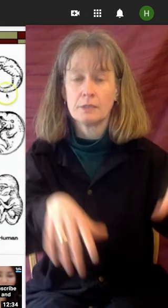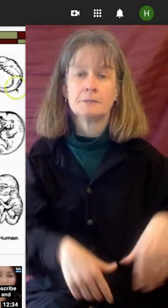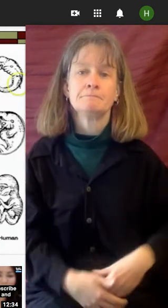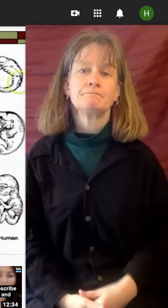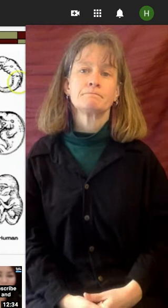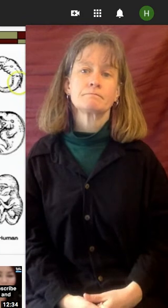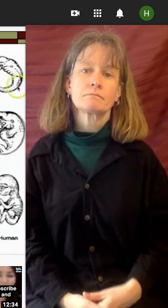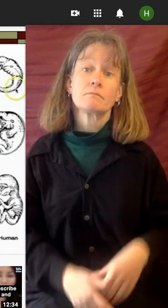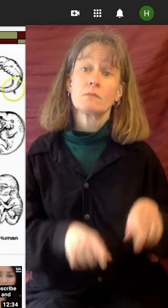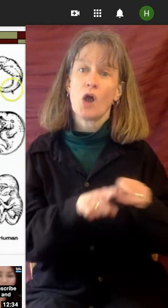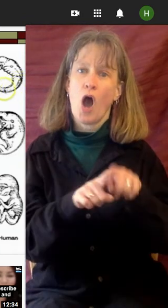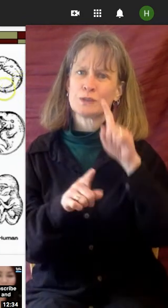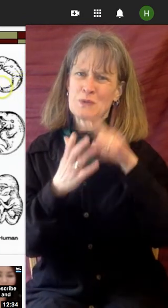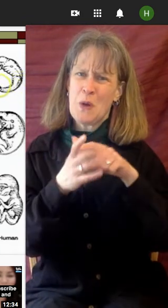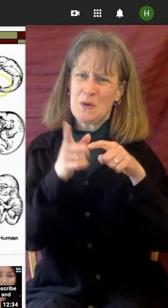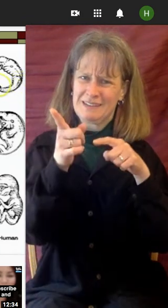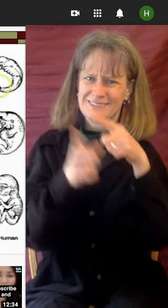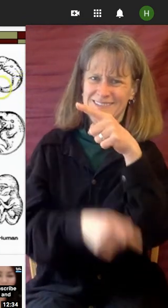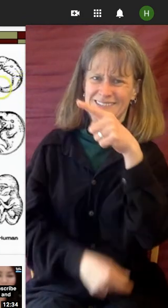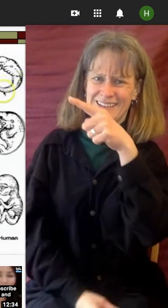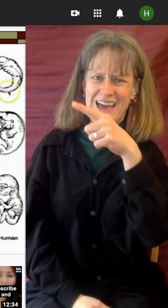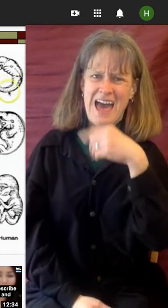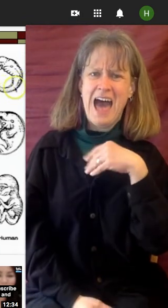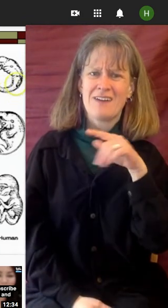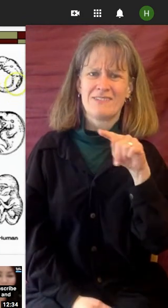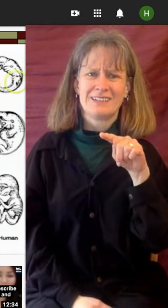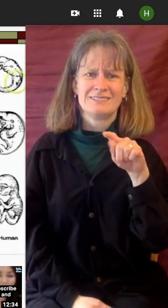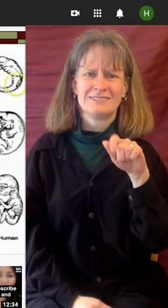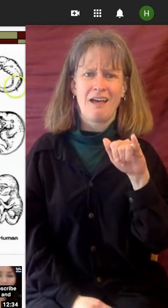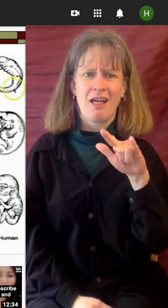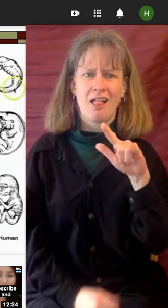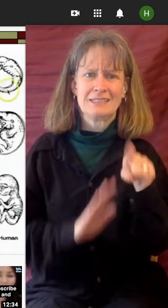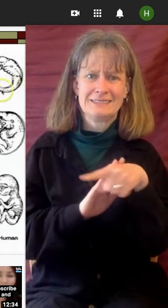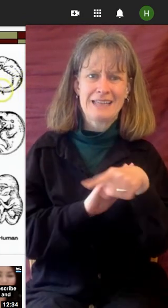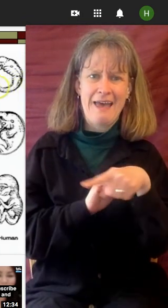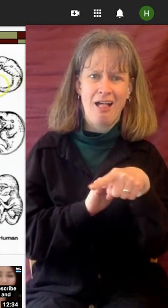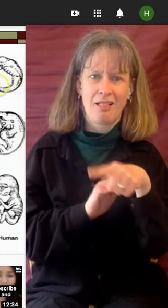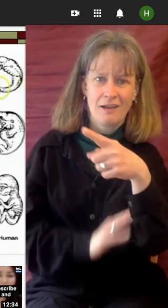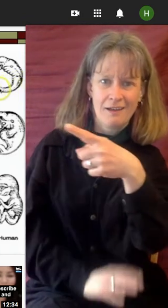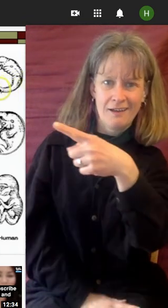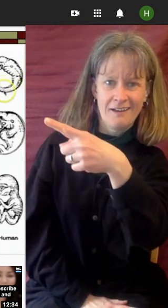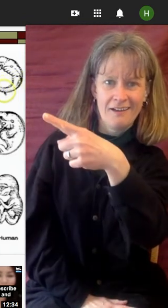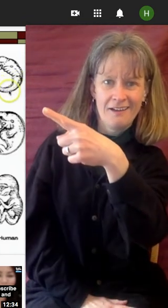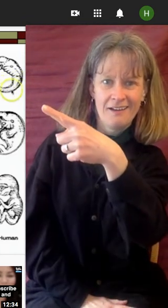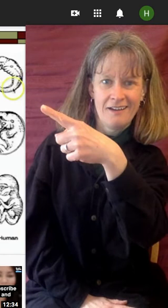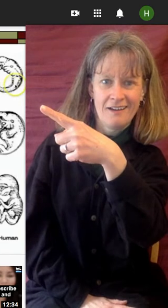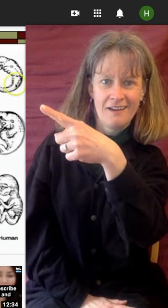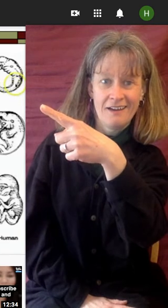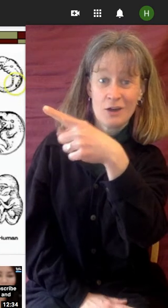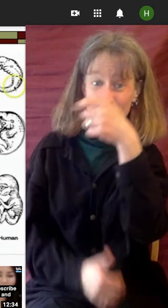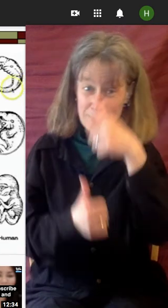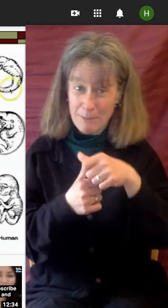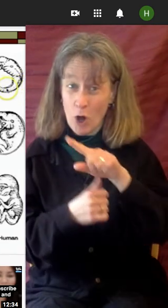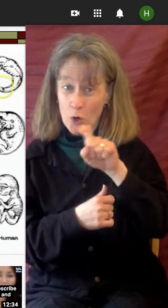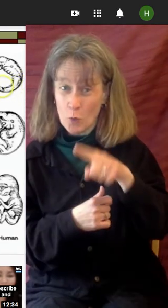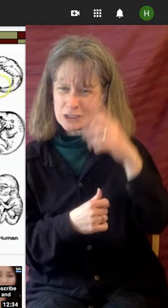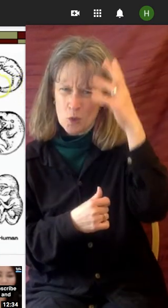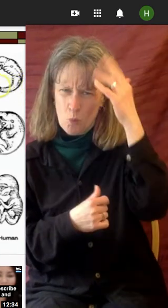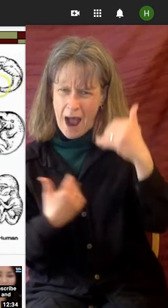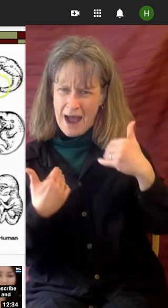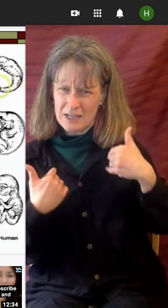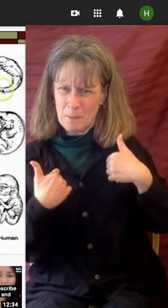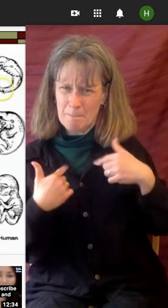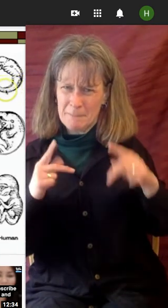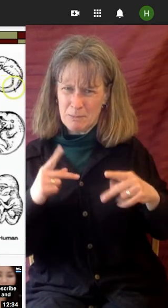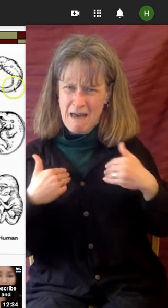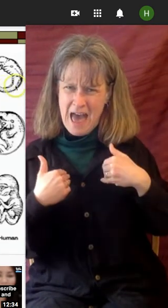we have a tail, which is kind of part of the answer to why we have a tailbone. Before we're born